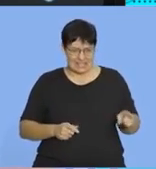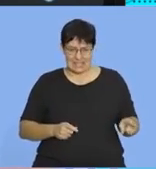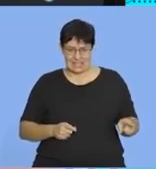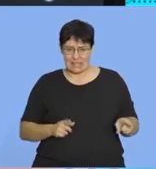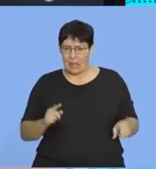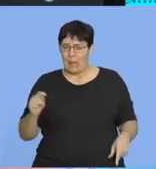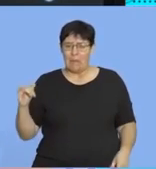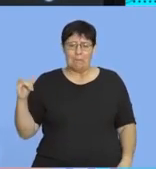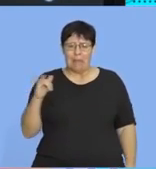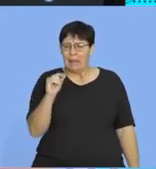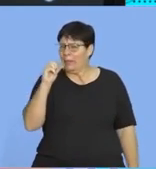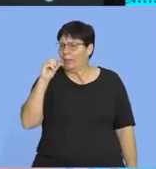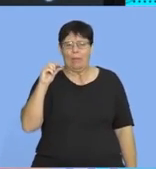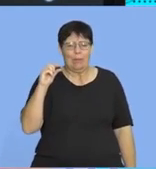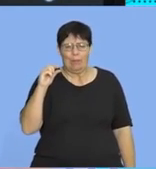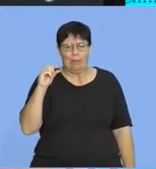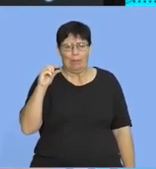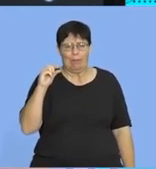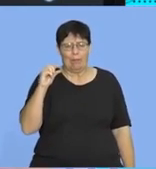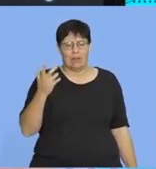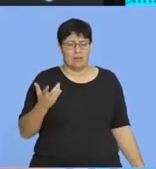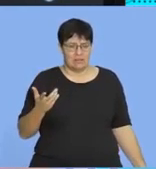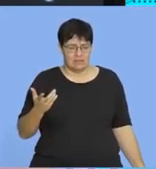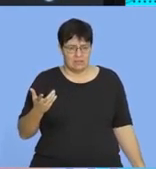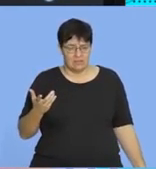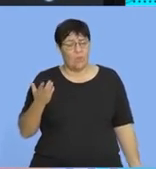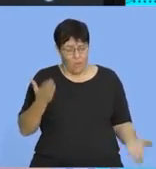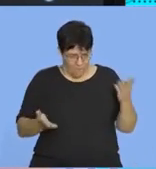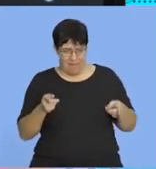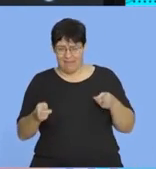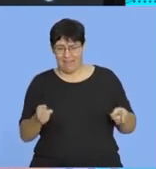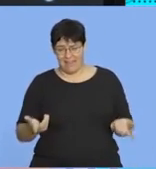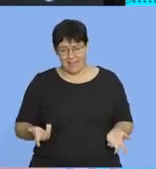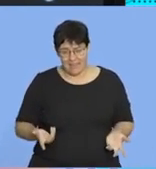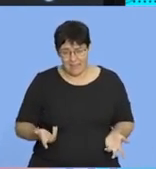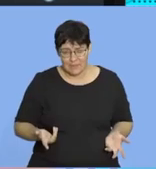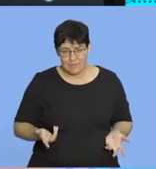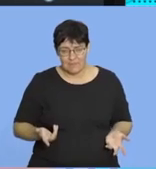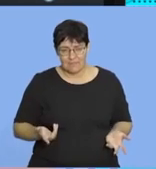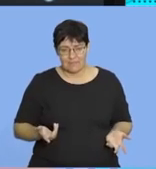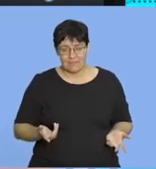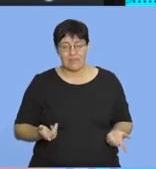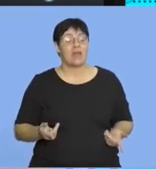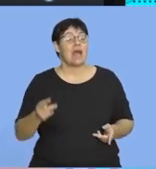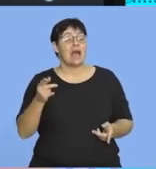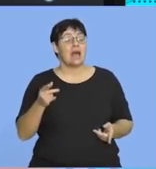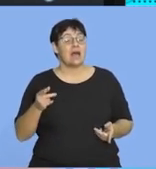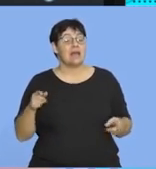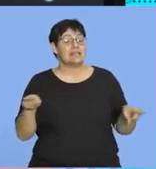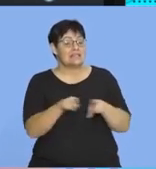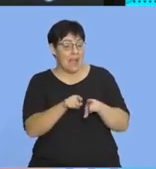The plane is very small in comparison. They experience the